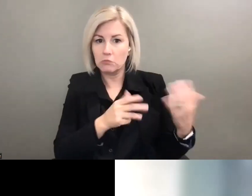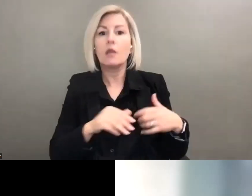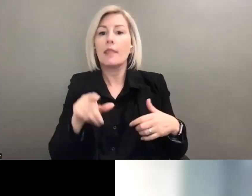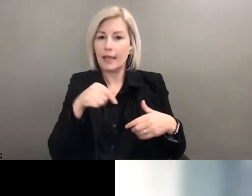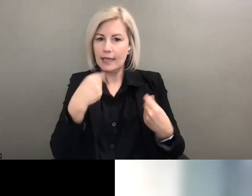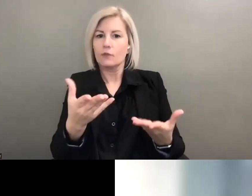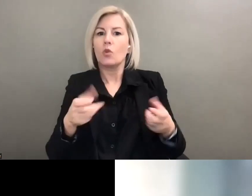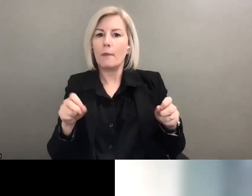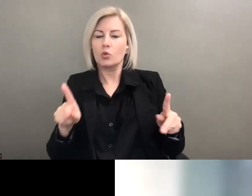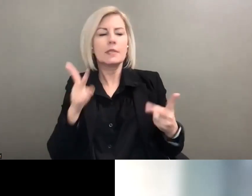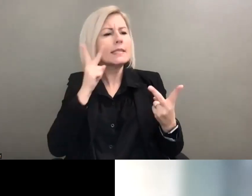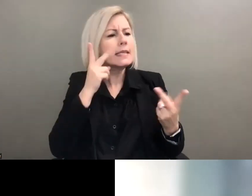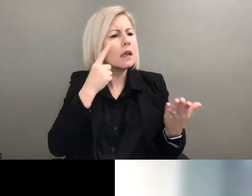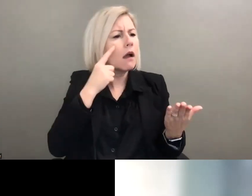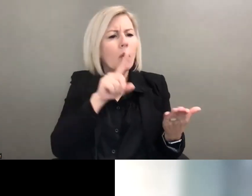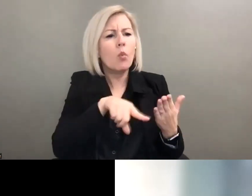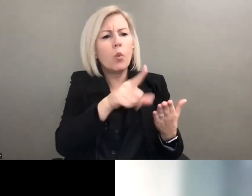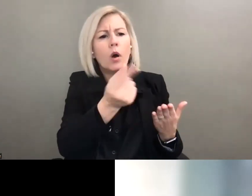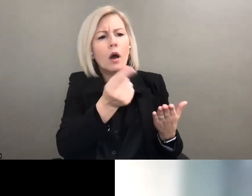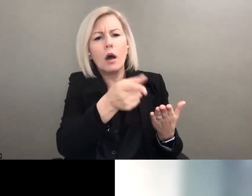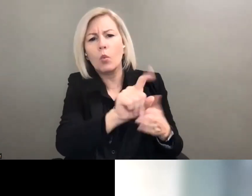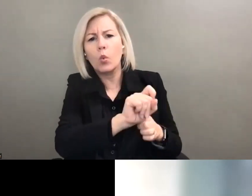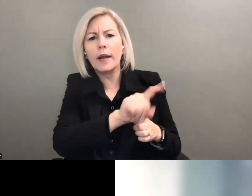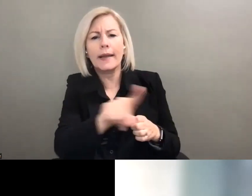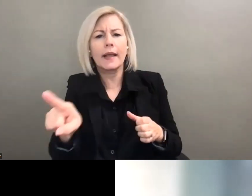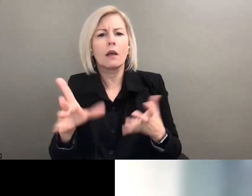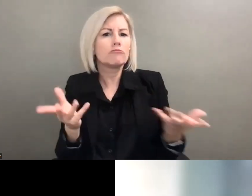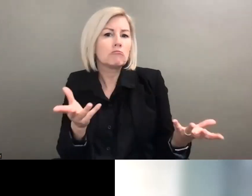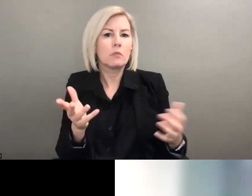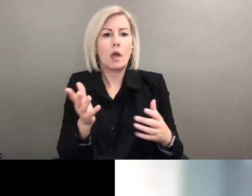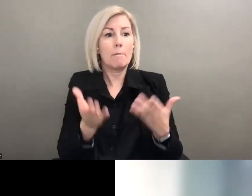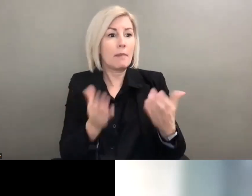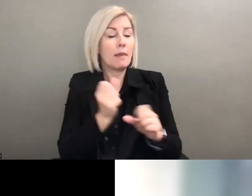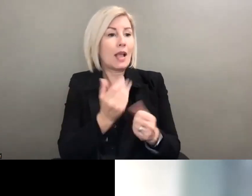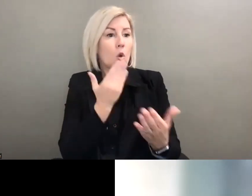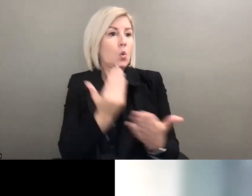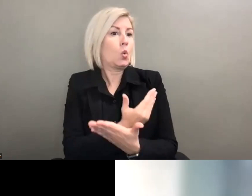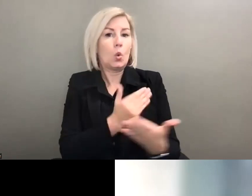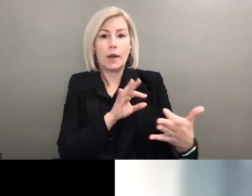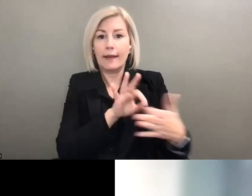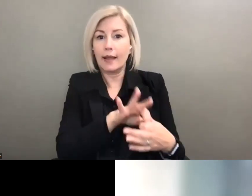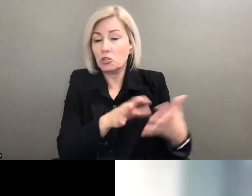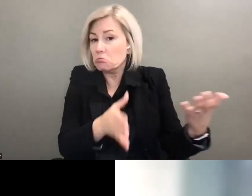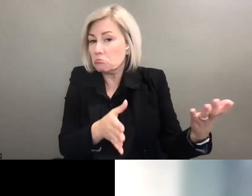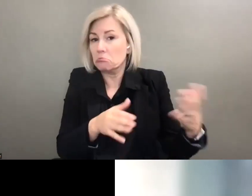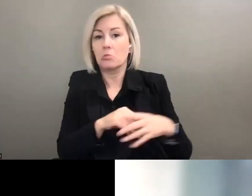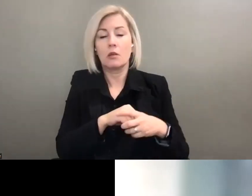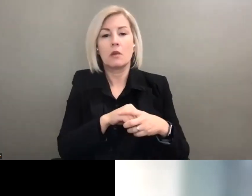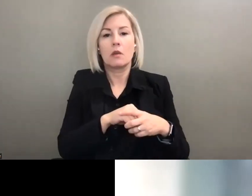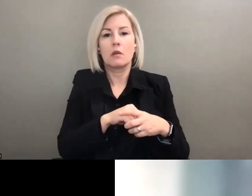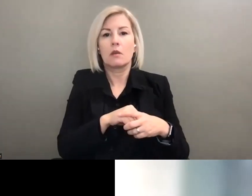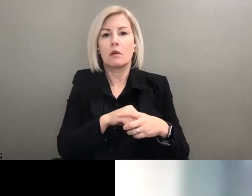opportunity to see what everybody's working with and potentially make new connections and, you know,